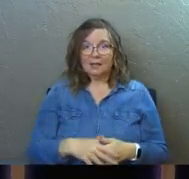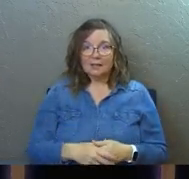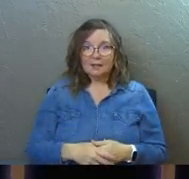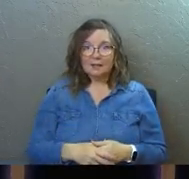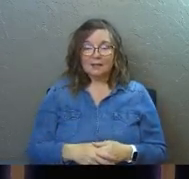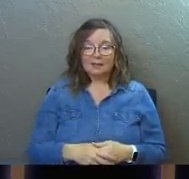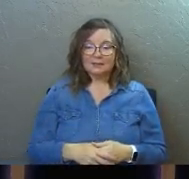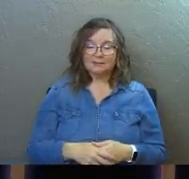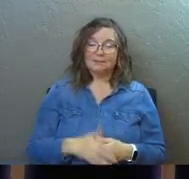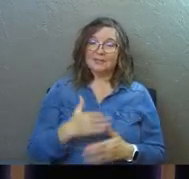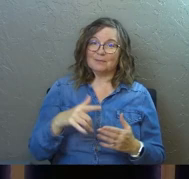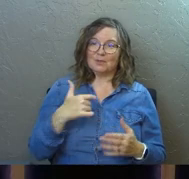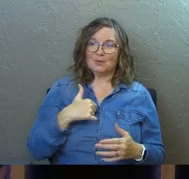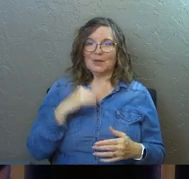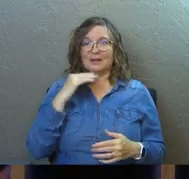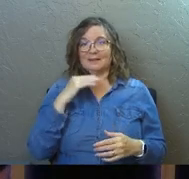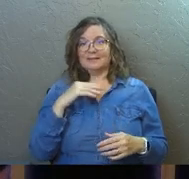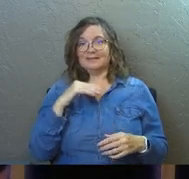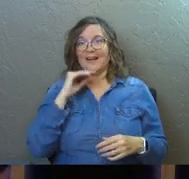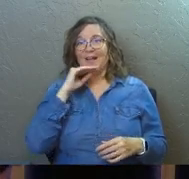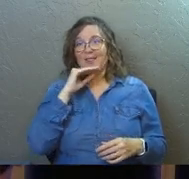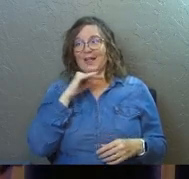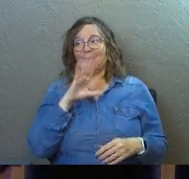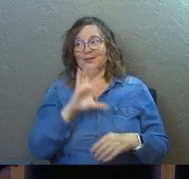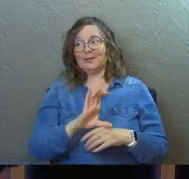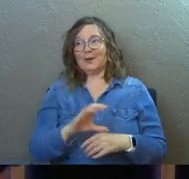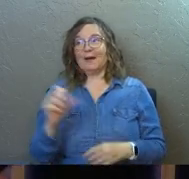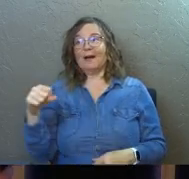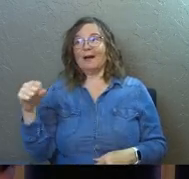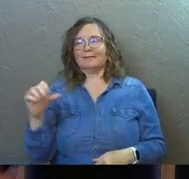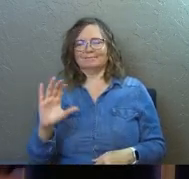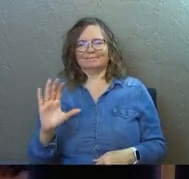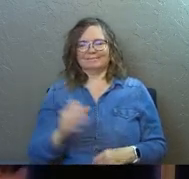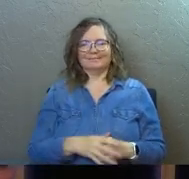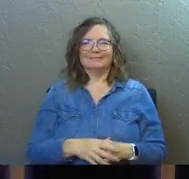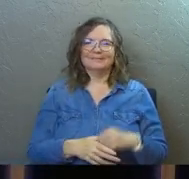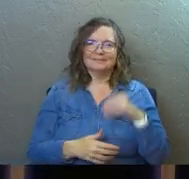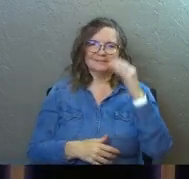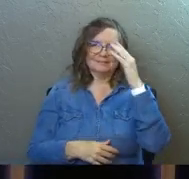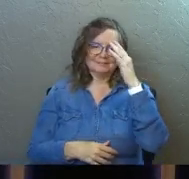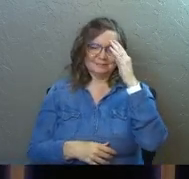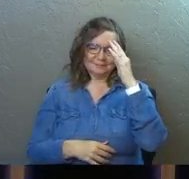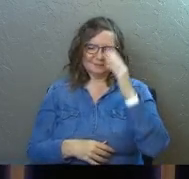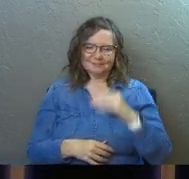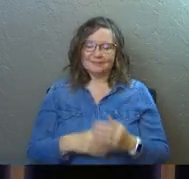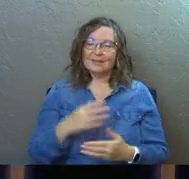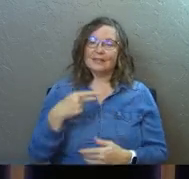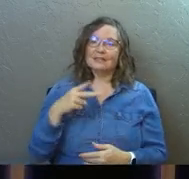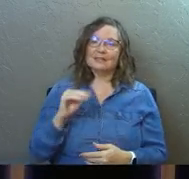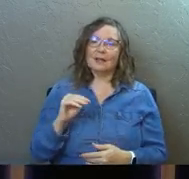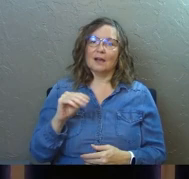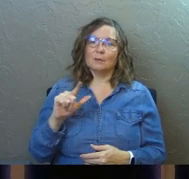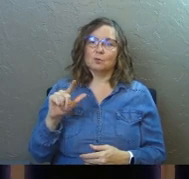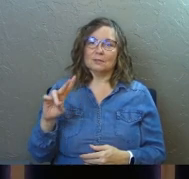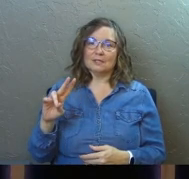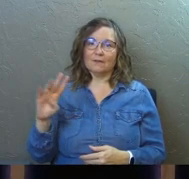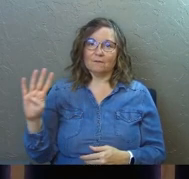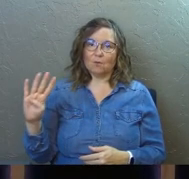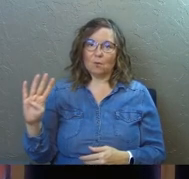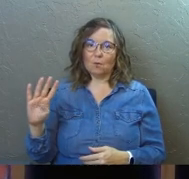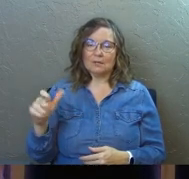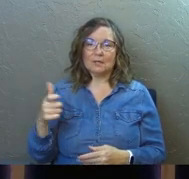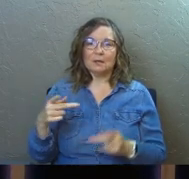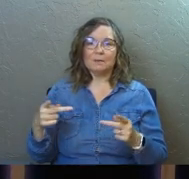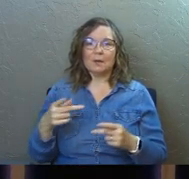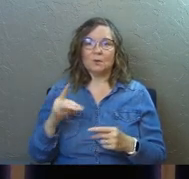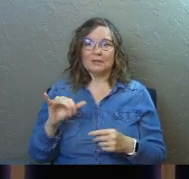Some of you are lying in church right now. Psalm 27:4 is